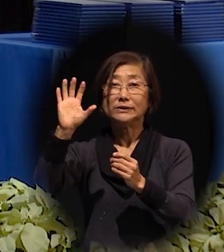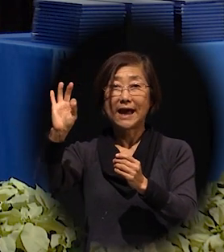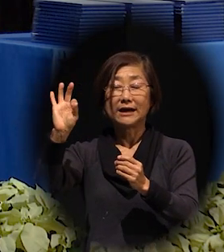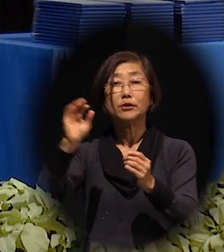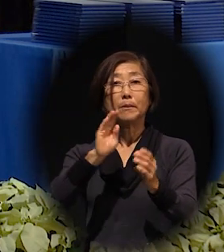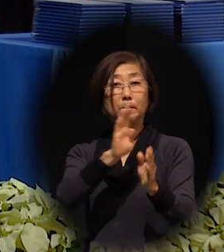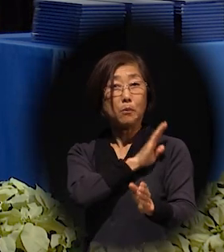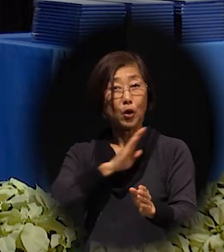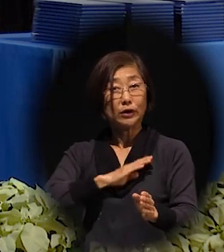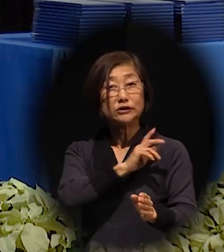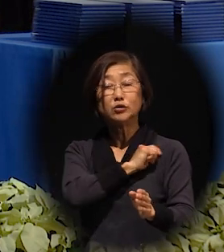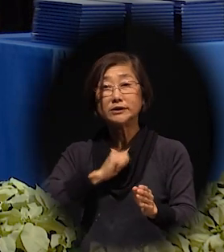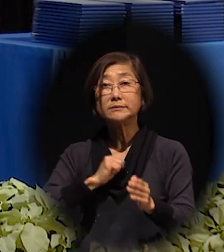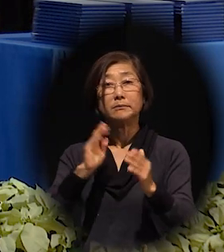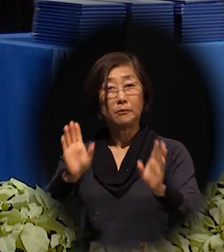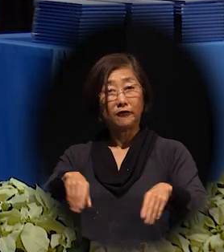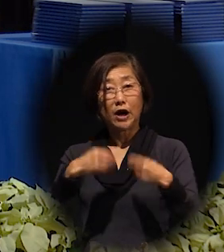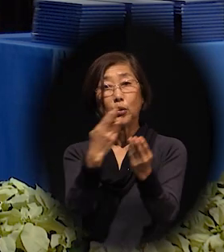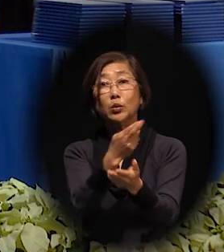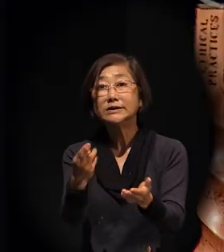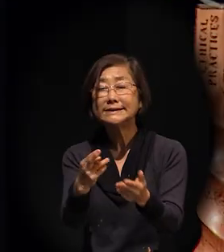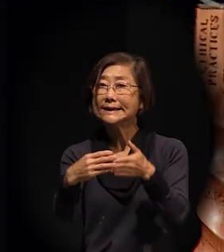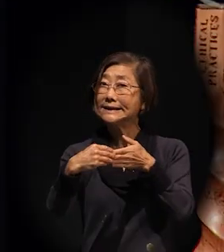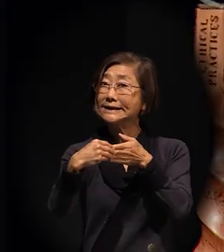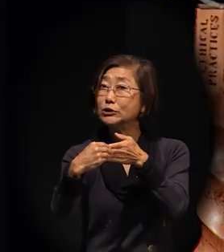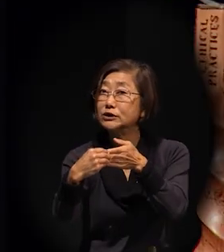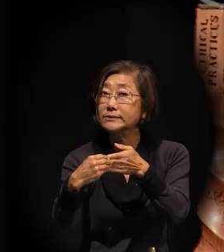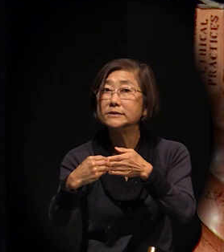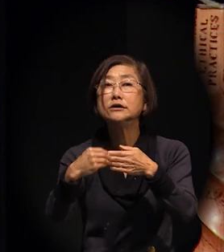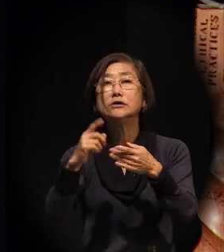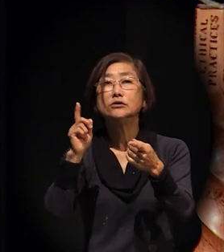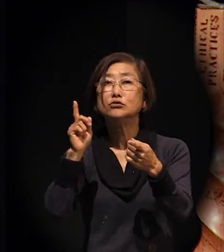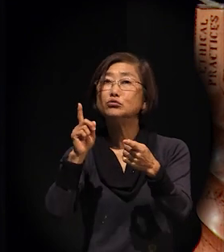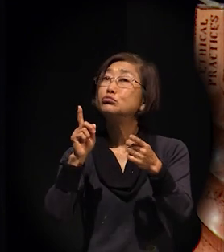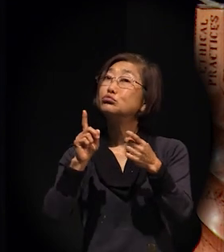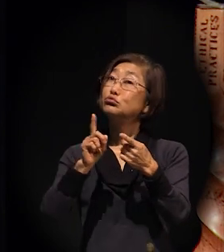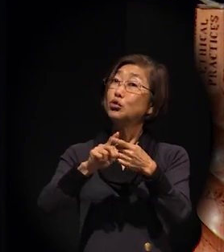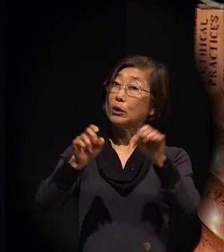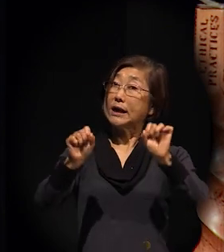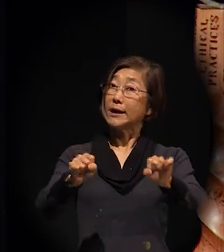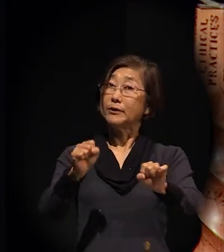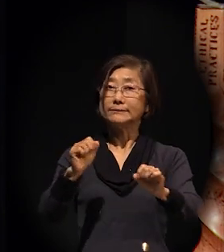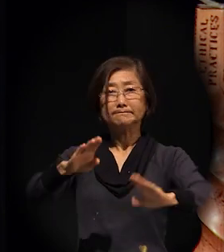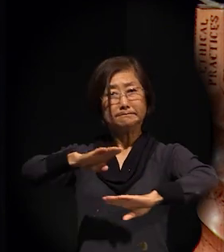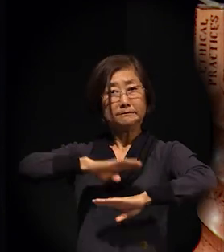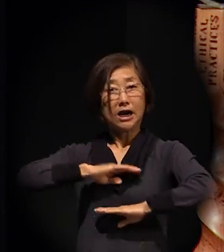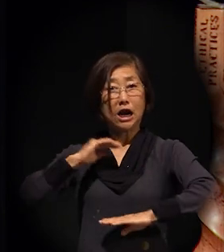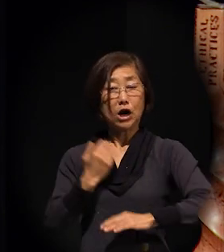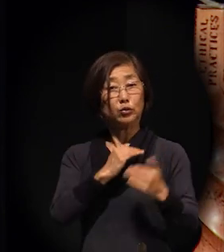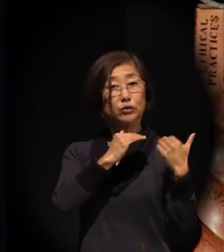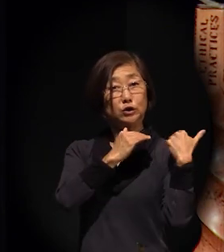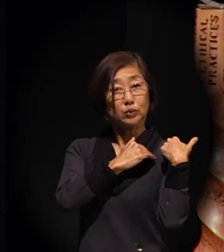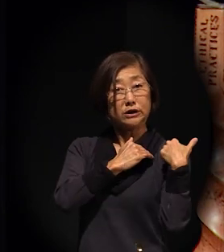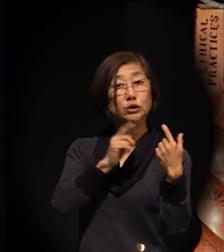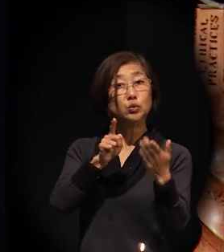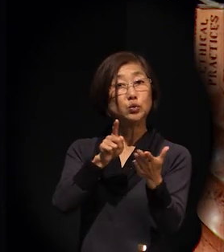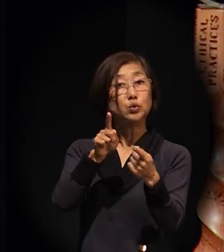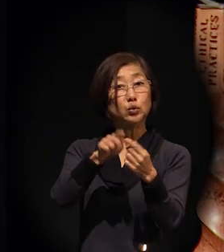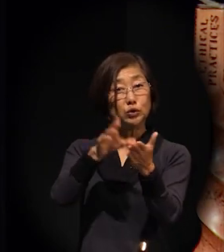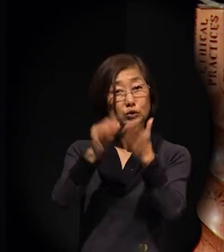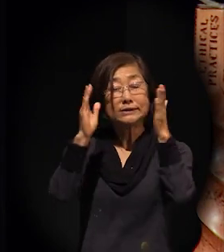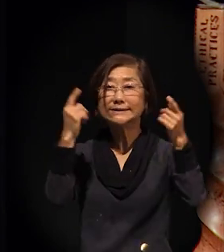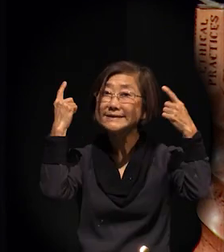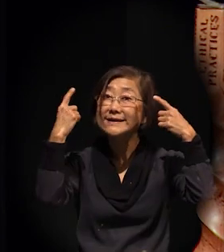of Trustees provide resources and leadership to enable us to meet our responsibilities to